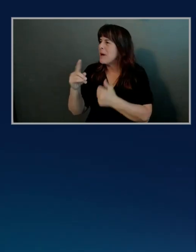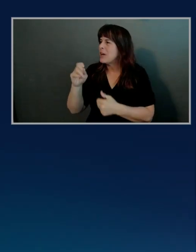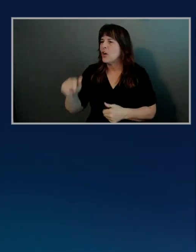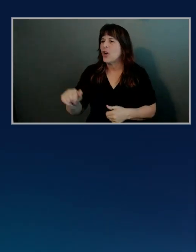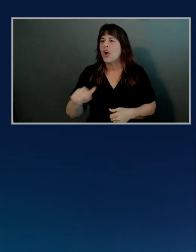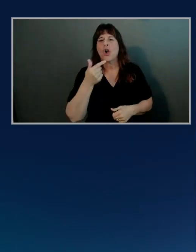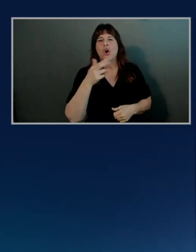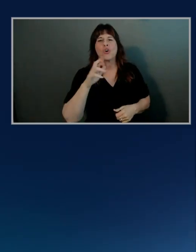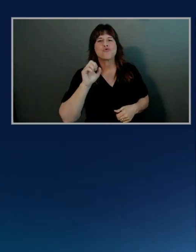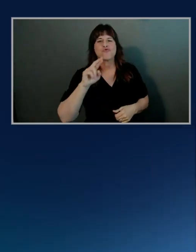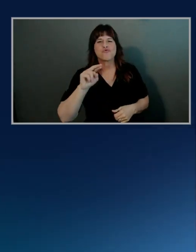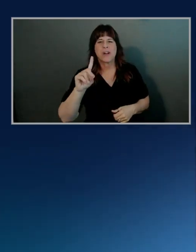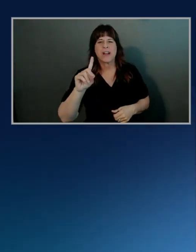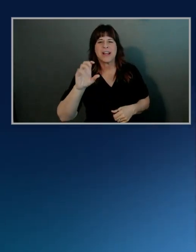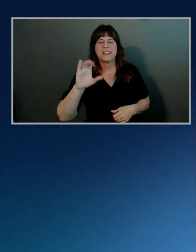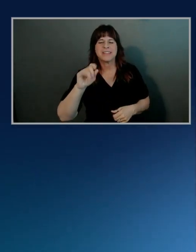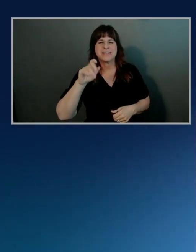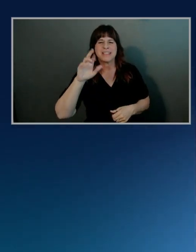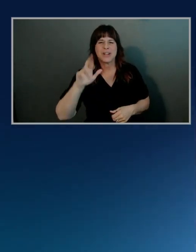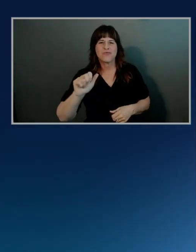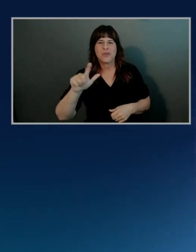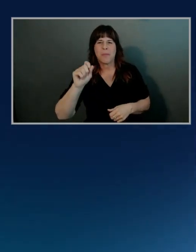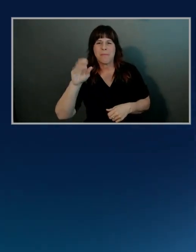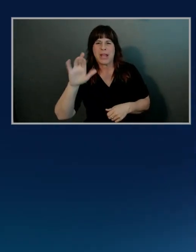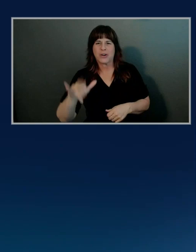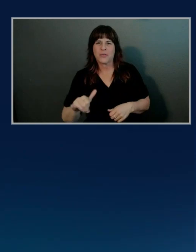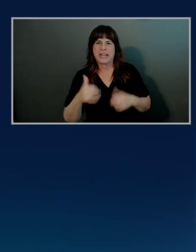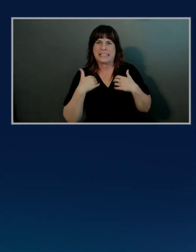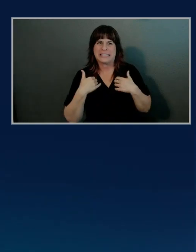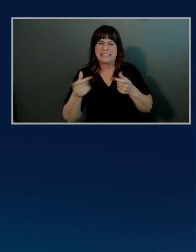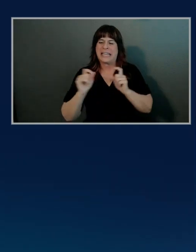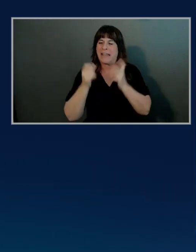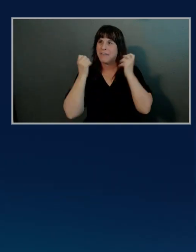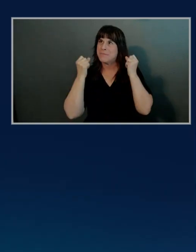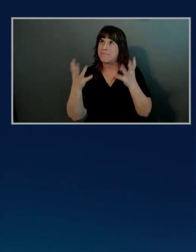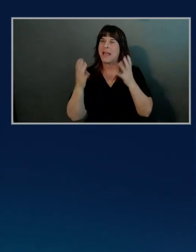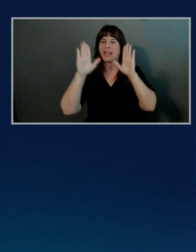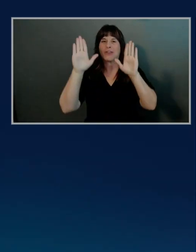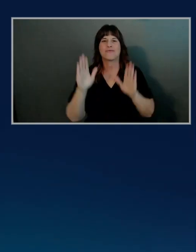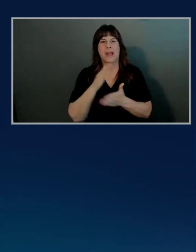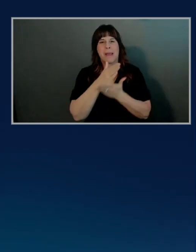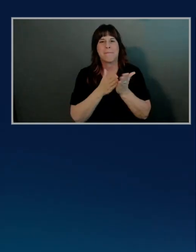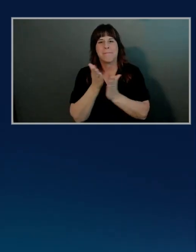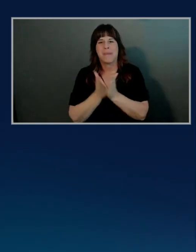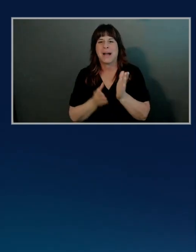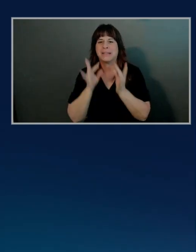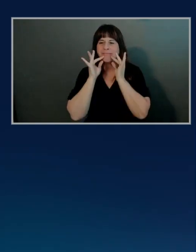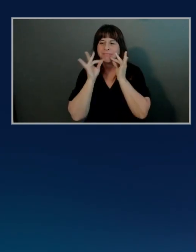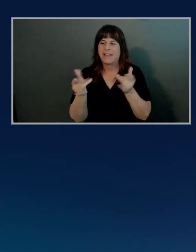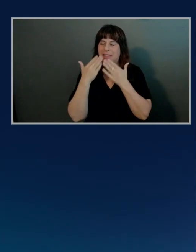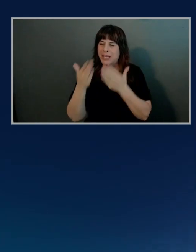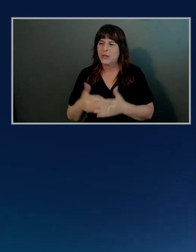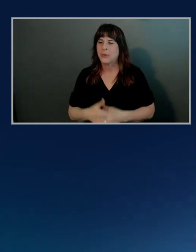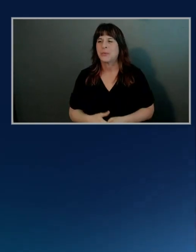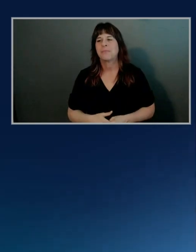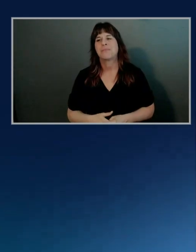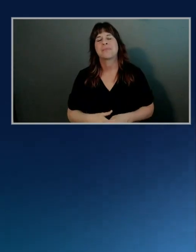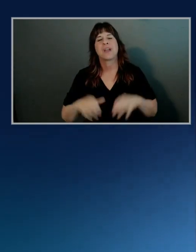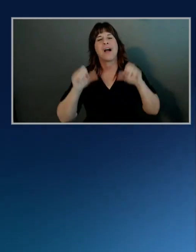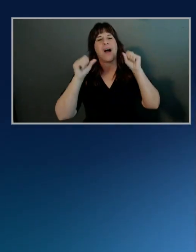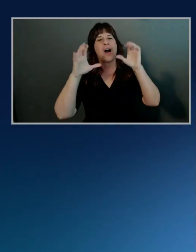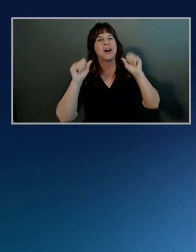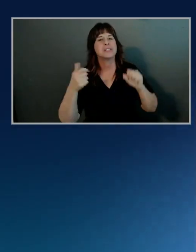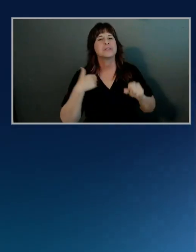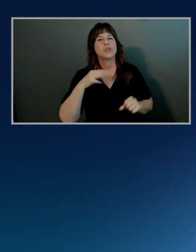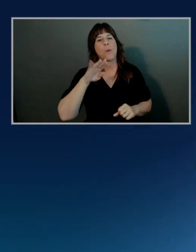Central Bakery pie. Thank you. Oh my goodness. They gave us a lot of great pies, and this big bald head didn't remember that. So. Awesome. So Mia,